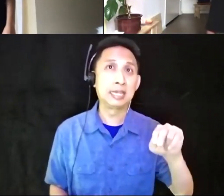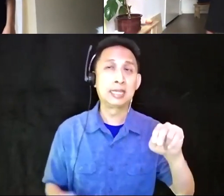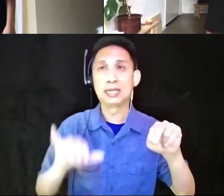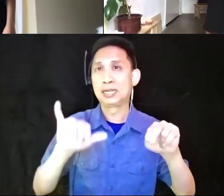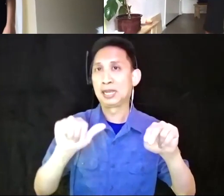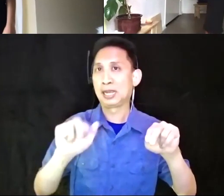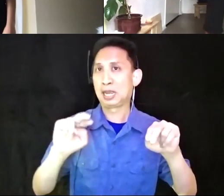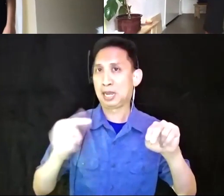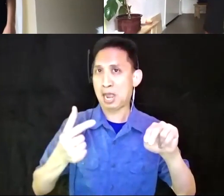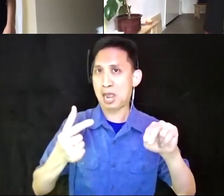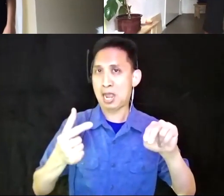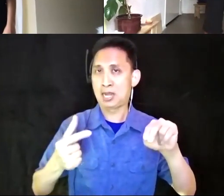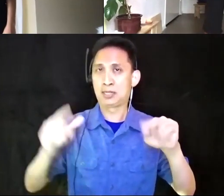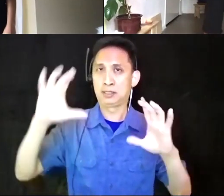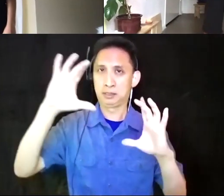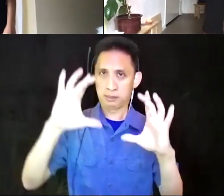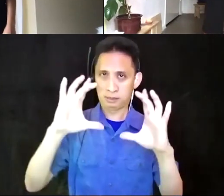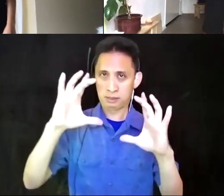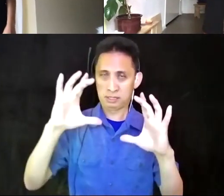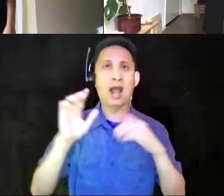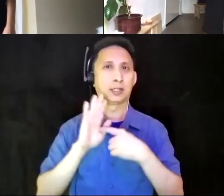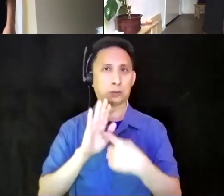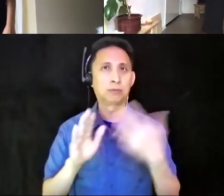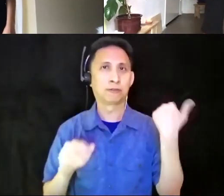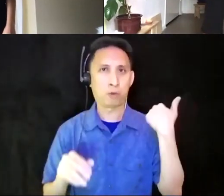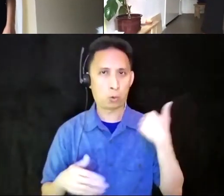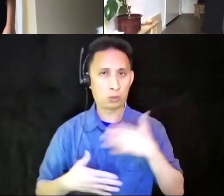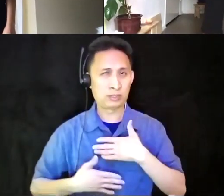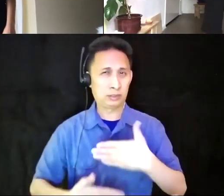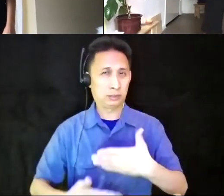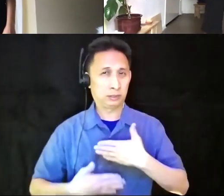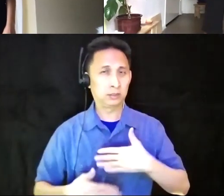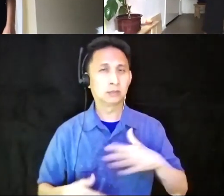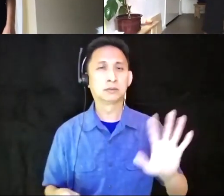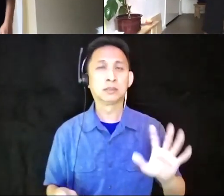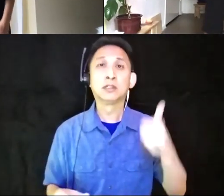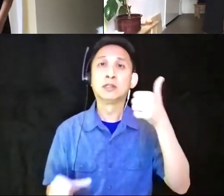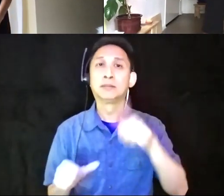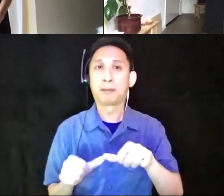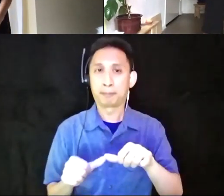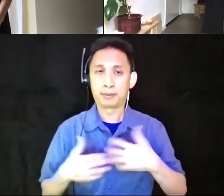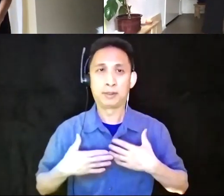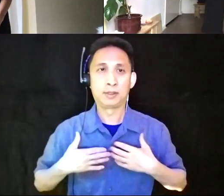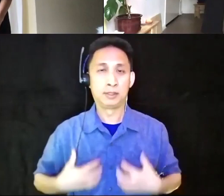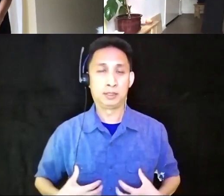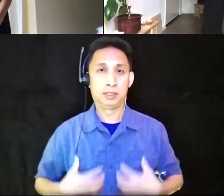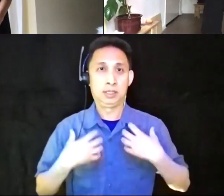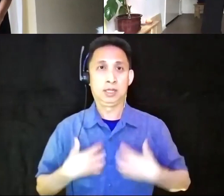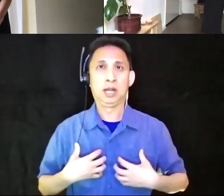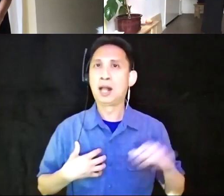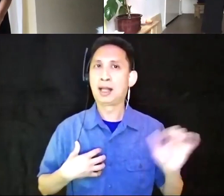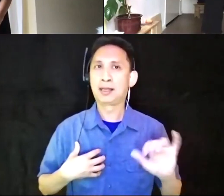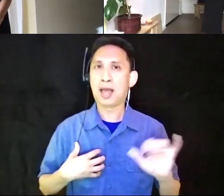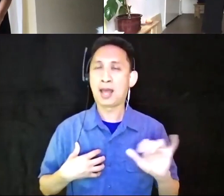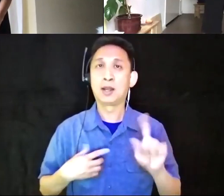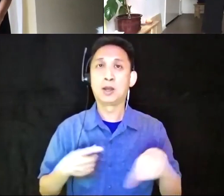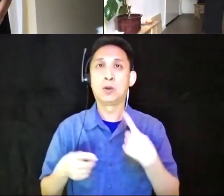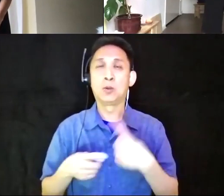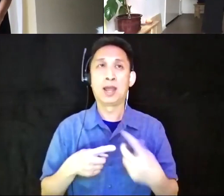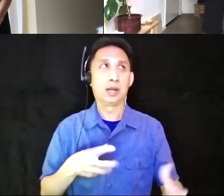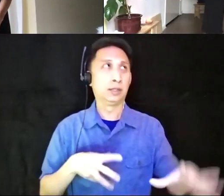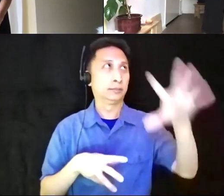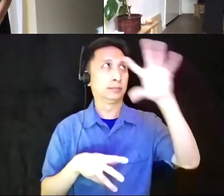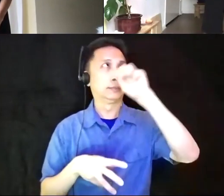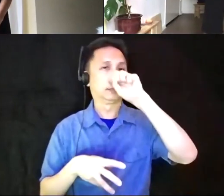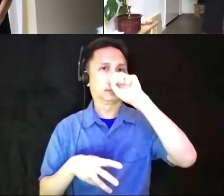symbiosis of inhaling and exhaling, the breath, the lungs are like bellows. So as we breathe in, we're